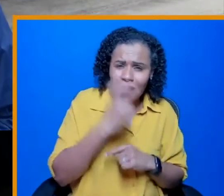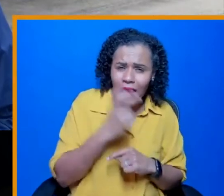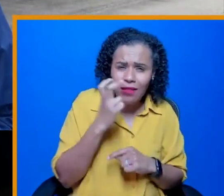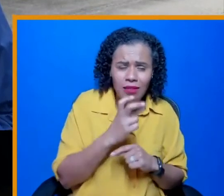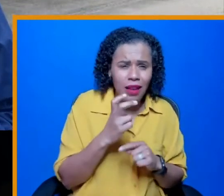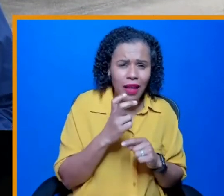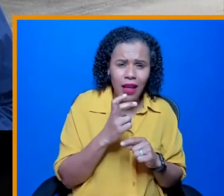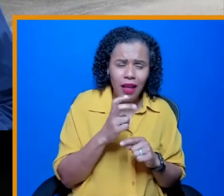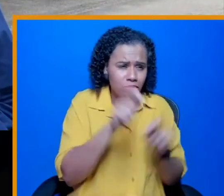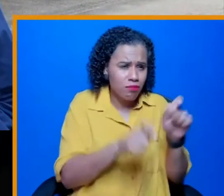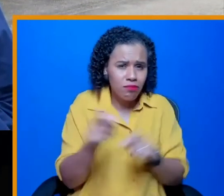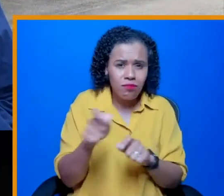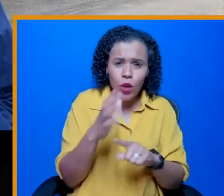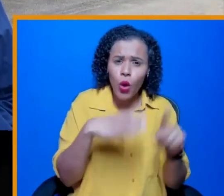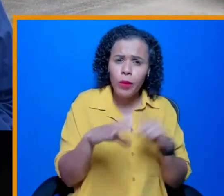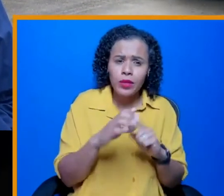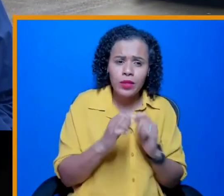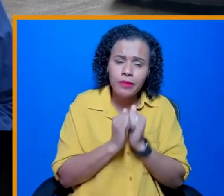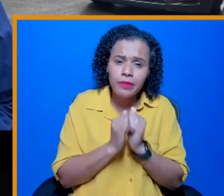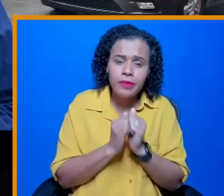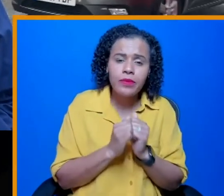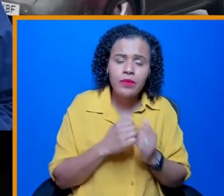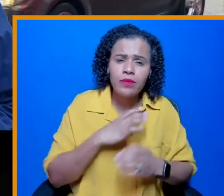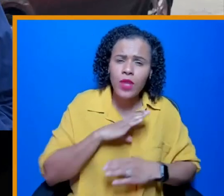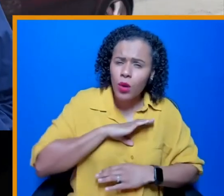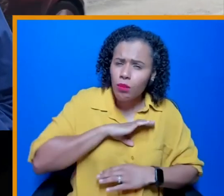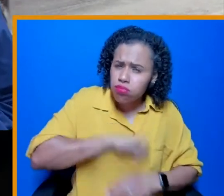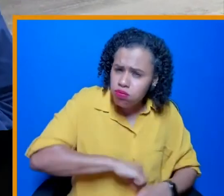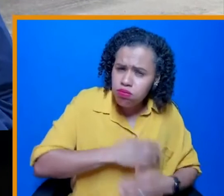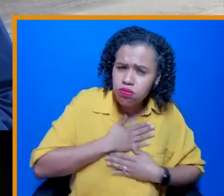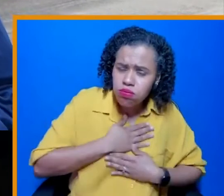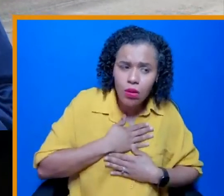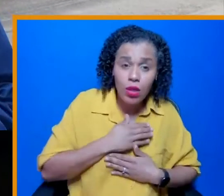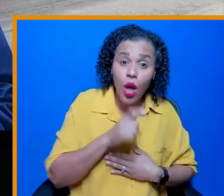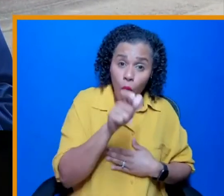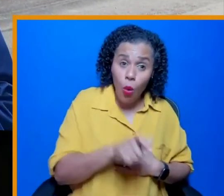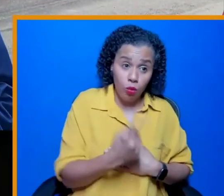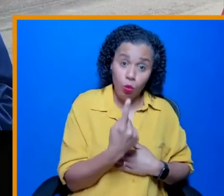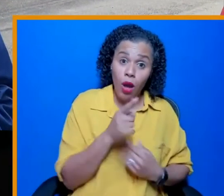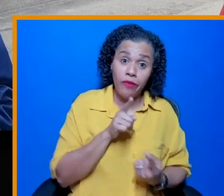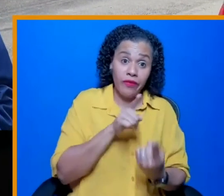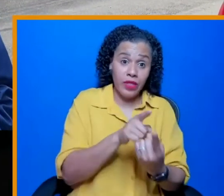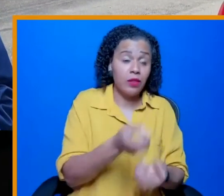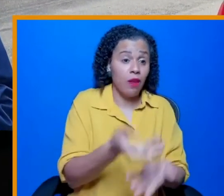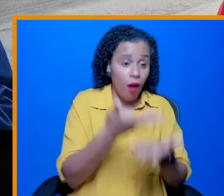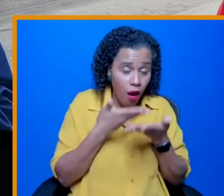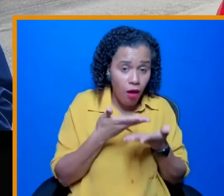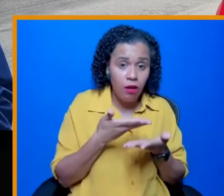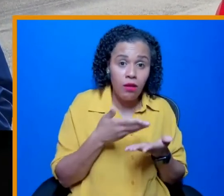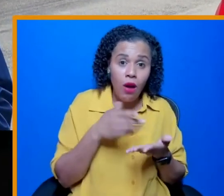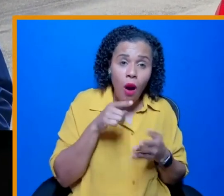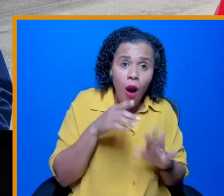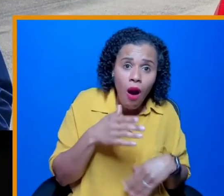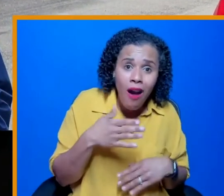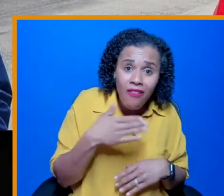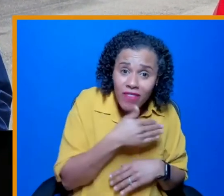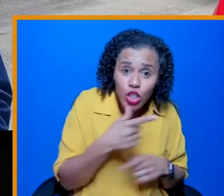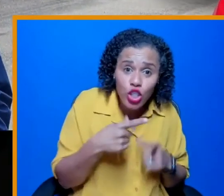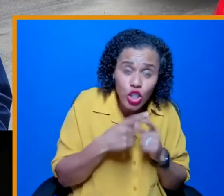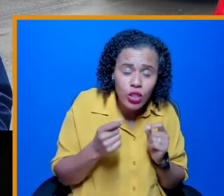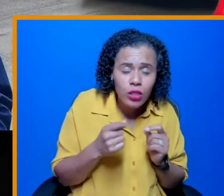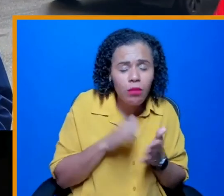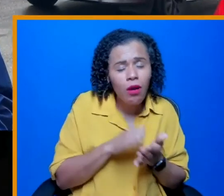were. And what was heart-wrenching for me was that when I heard from one of them that fish and chips, when he called me afterwards, was the first